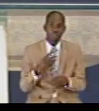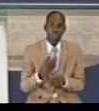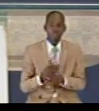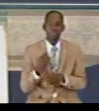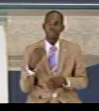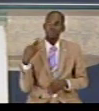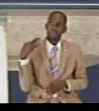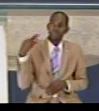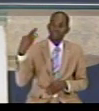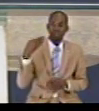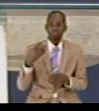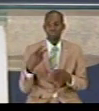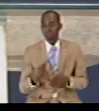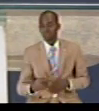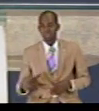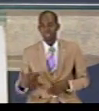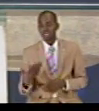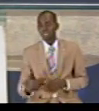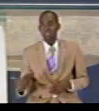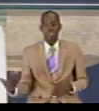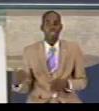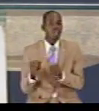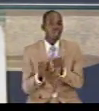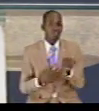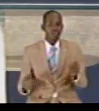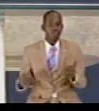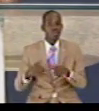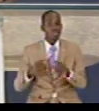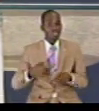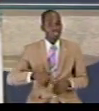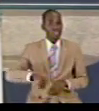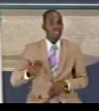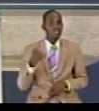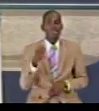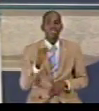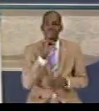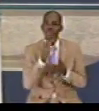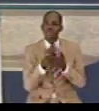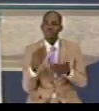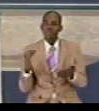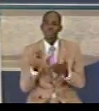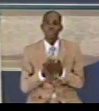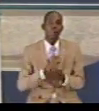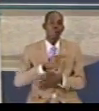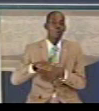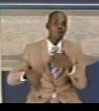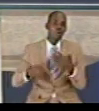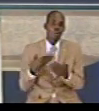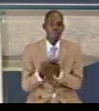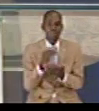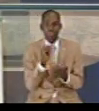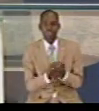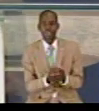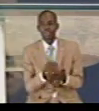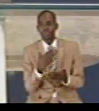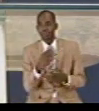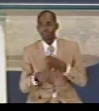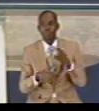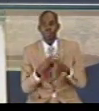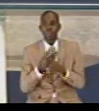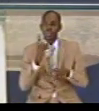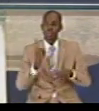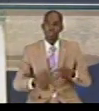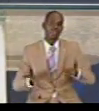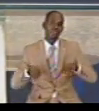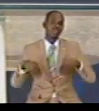property and everything, yet there is something that all this world cannot offer. And because of that,